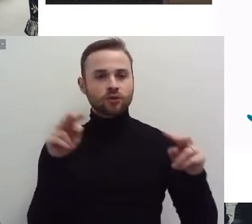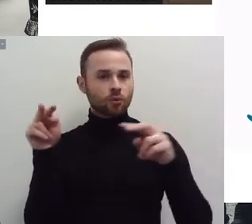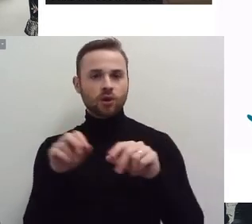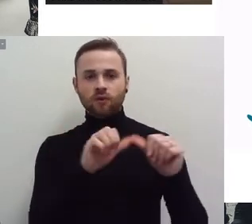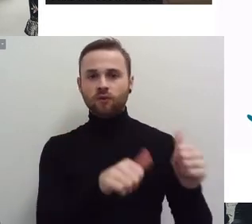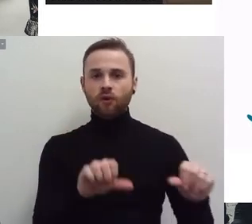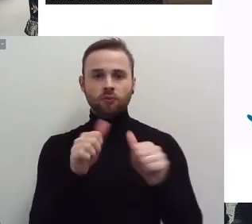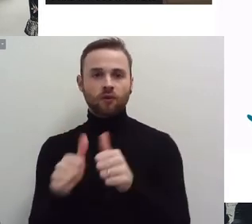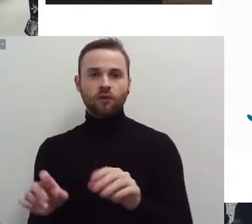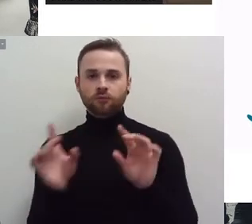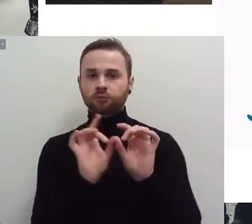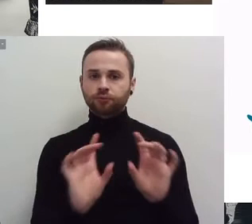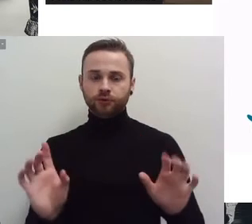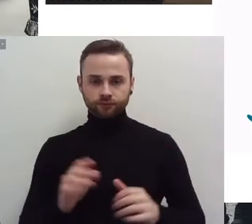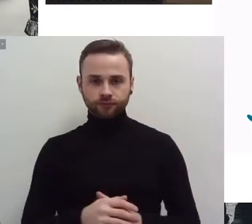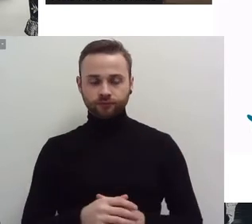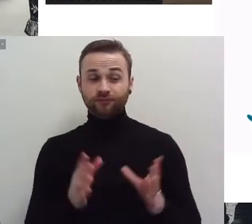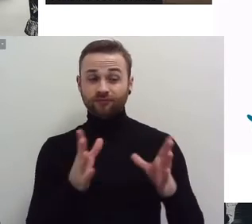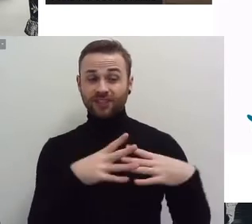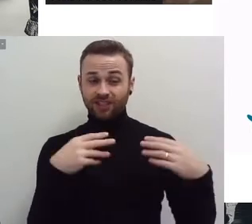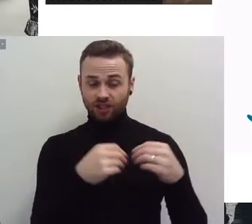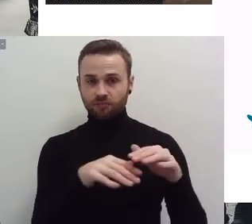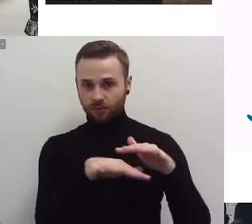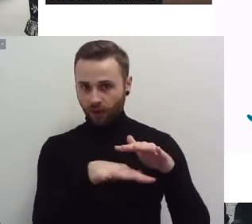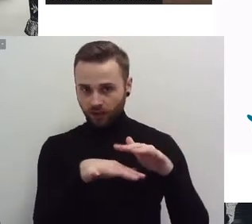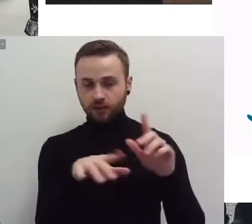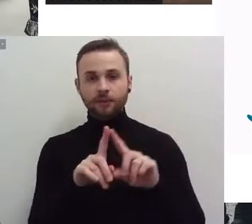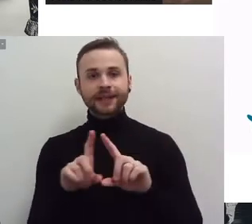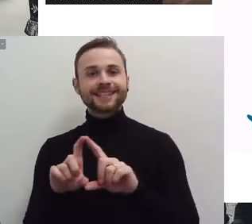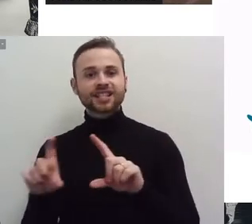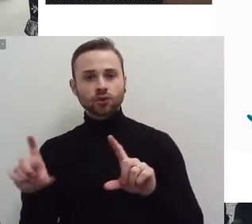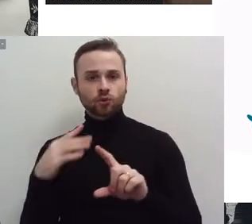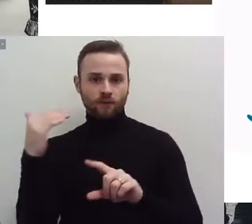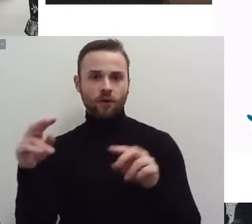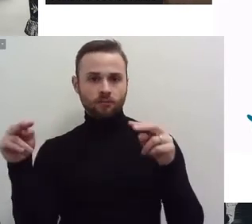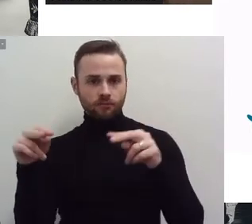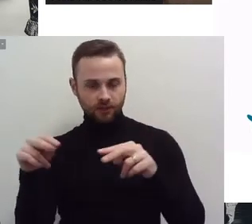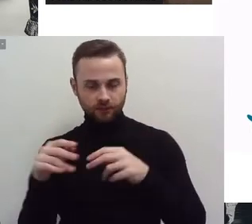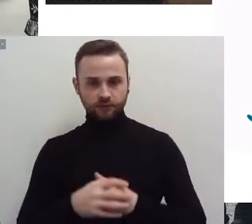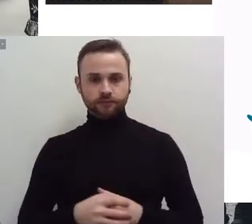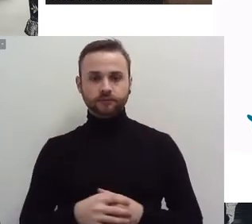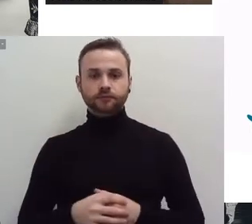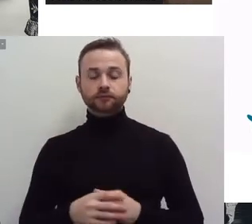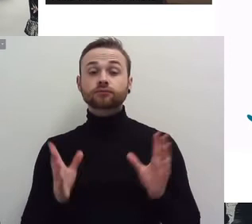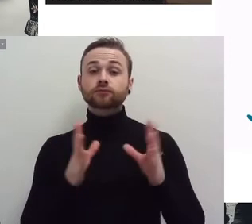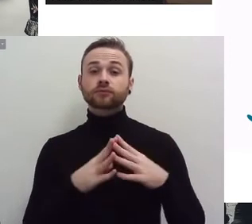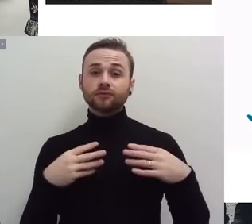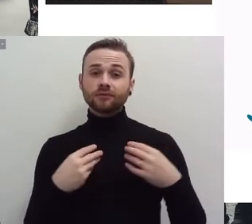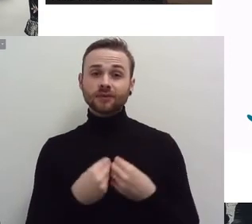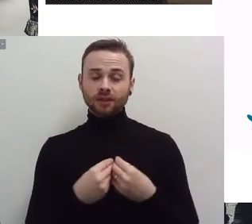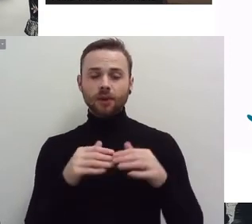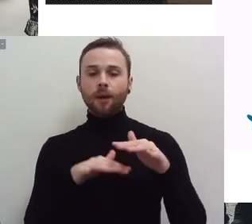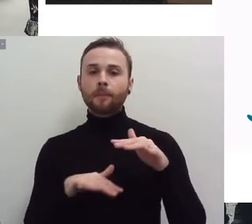care. And family-based care is divided into foster care and small group homes.